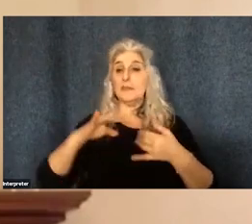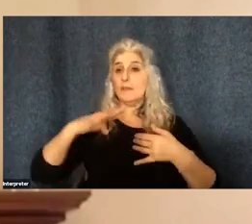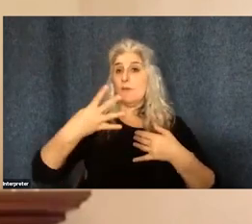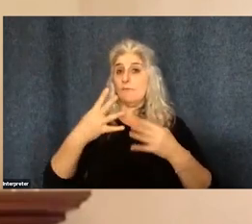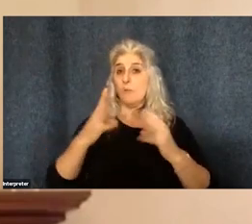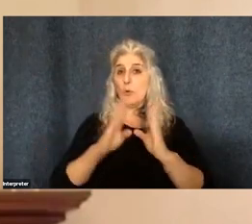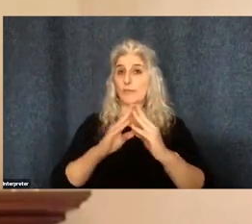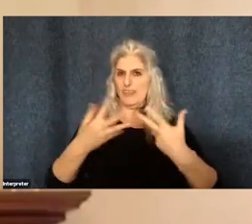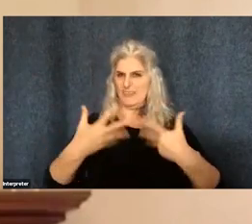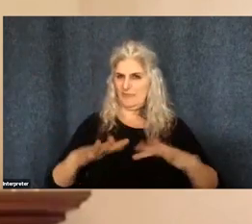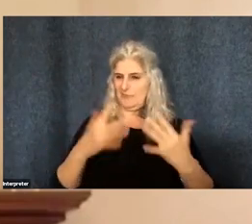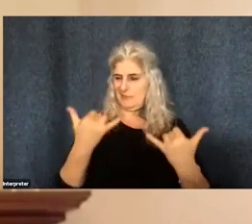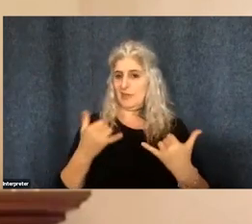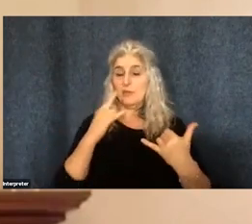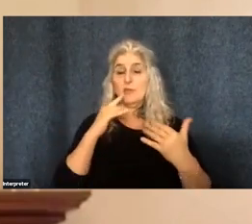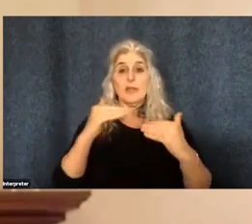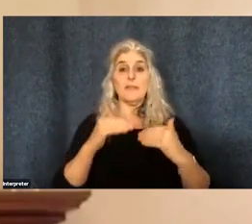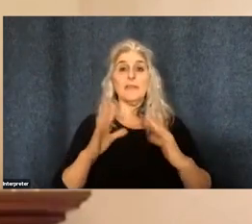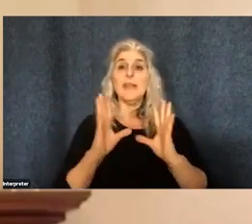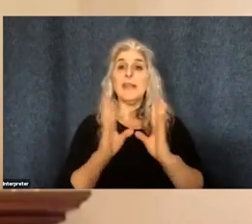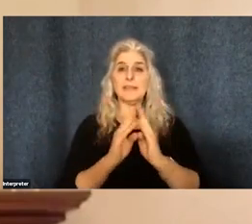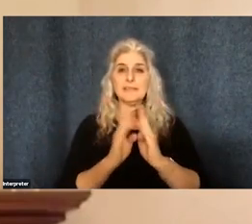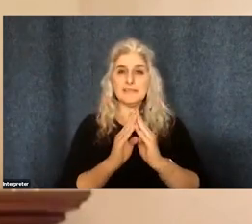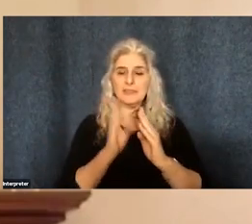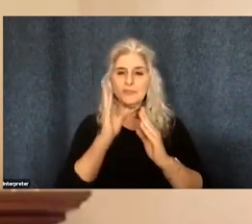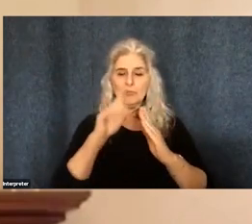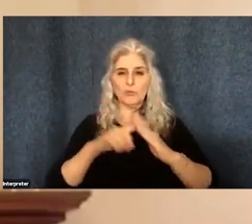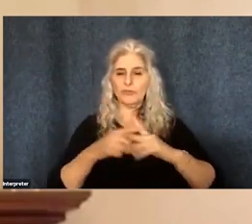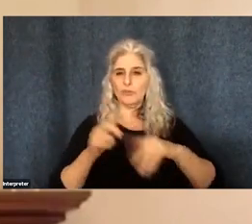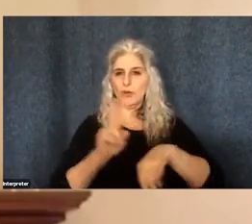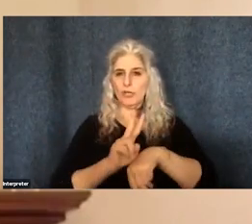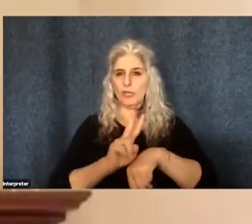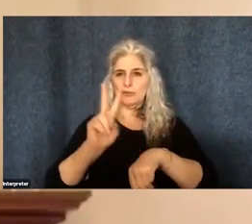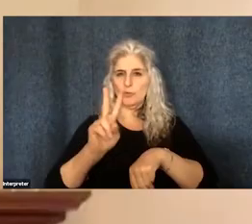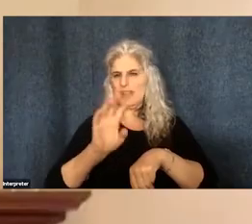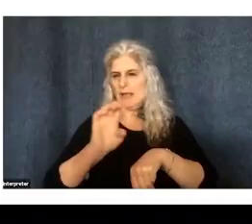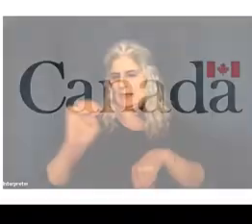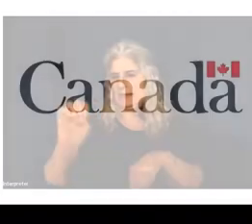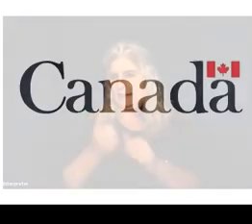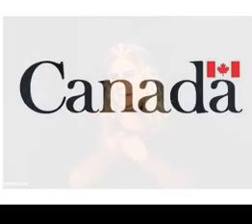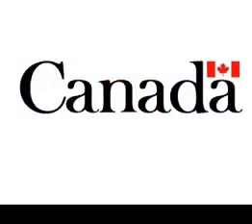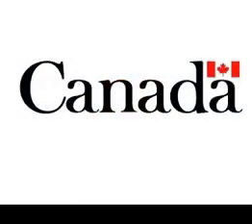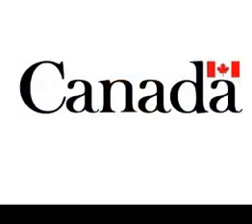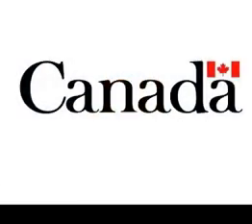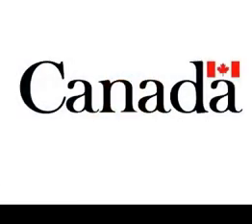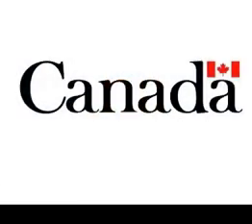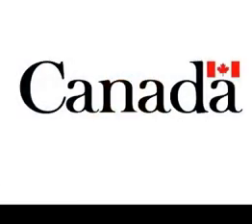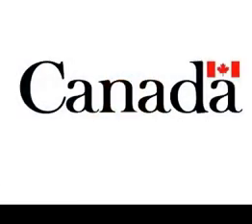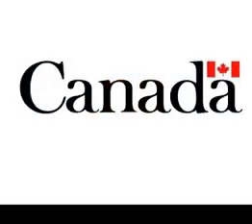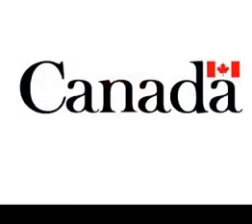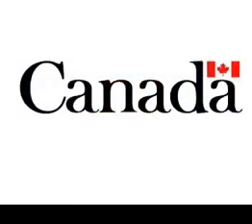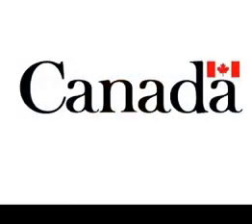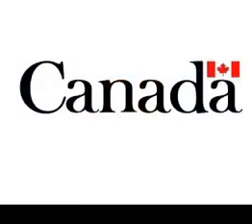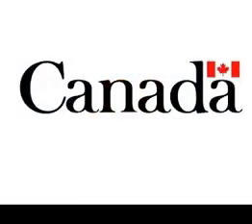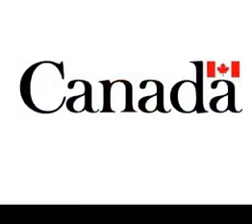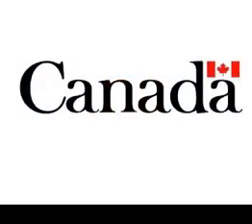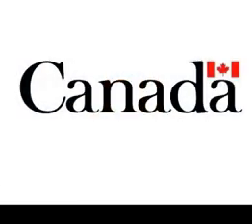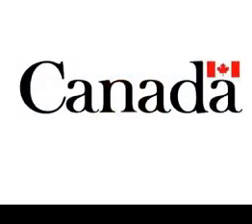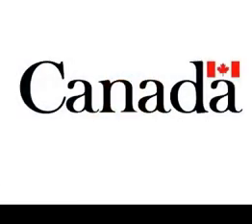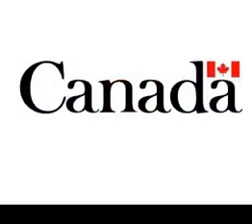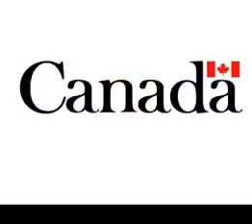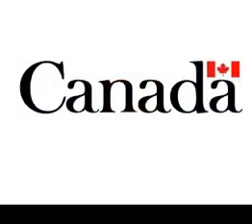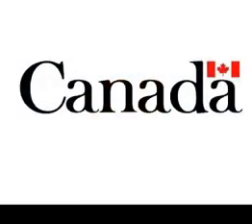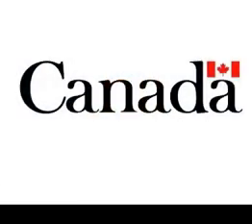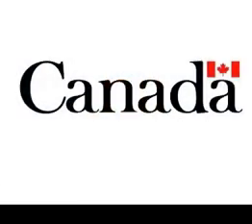Our next and final session starts at 2:00 Eastern time. And as we've heard from other speakers throughout the